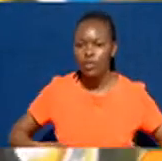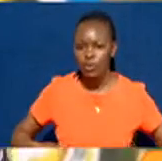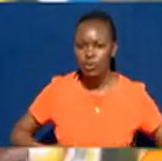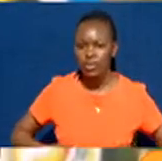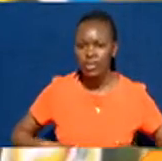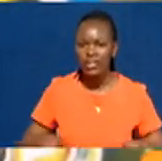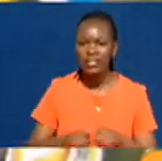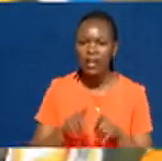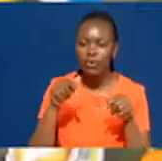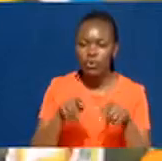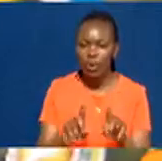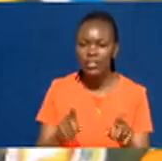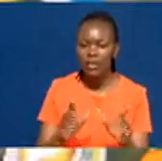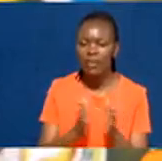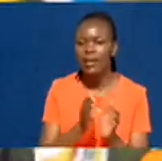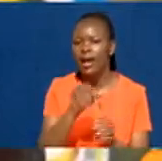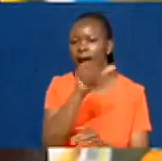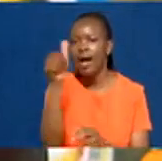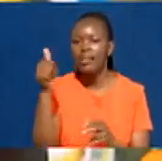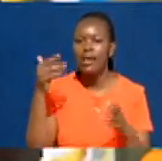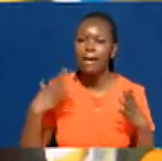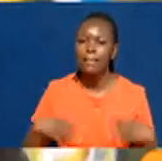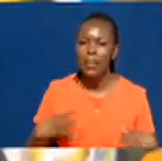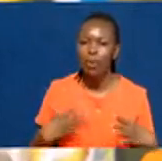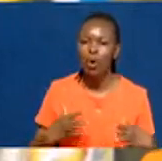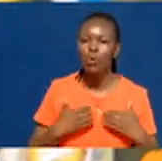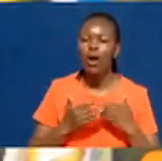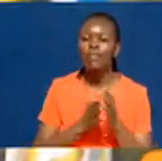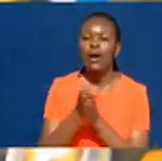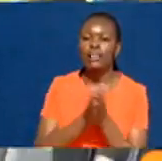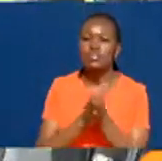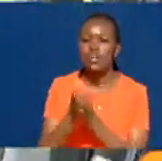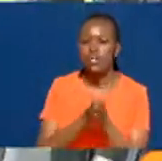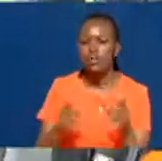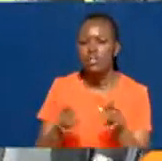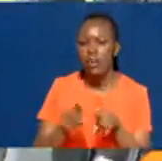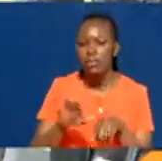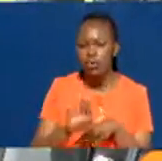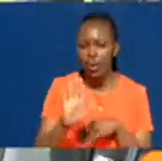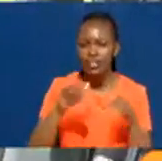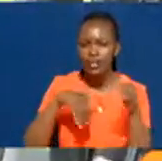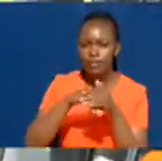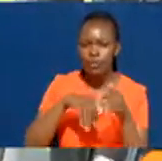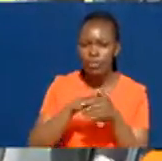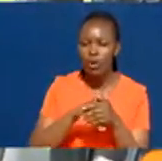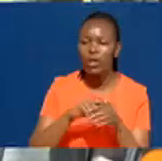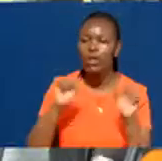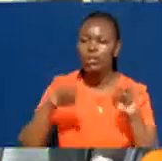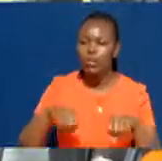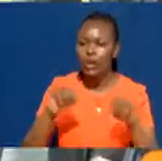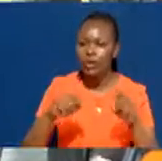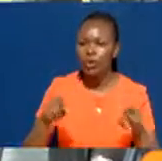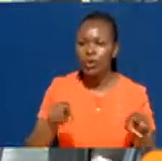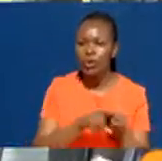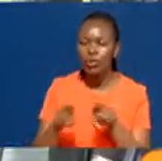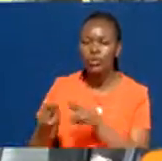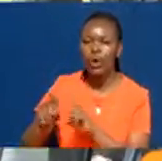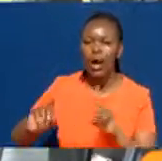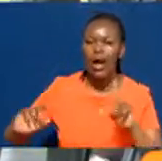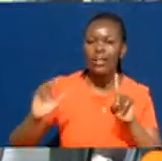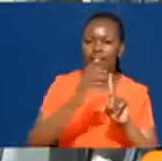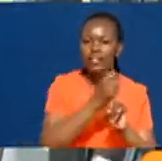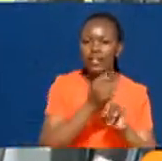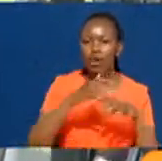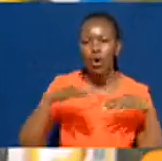even other people who have aspirations like yours can also attain